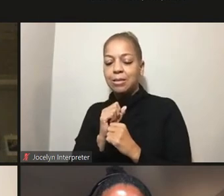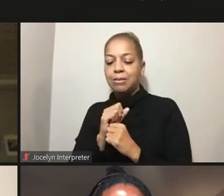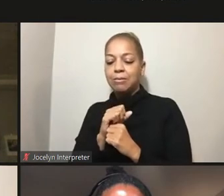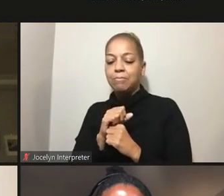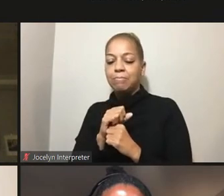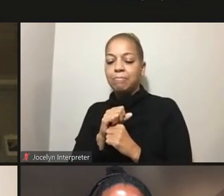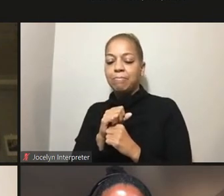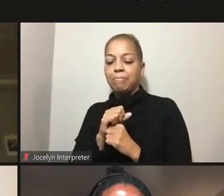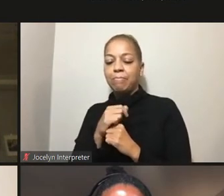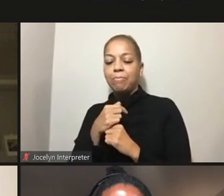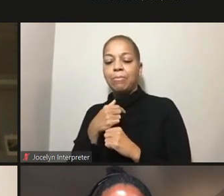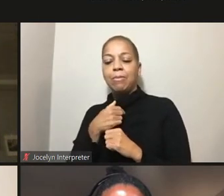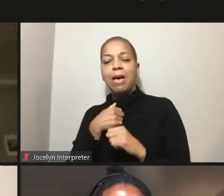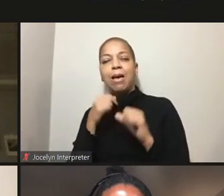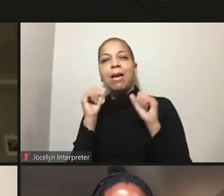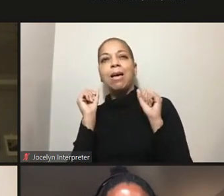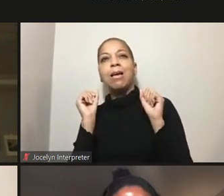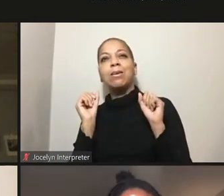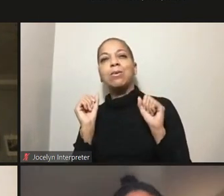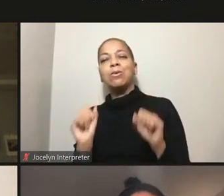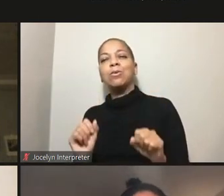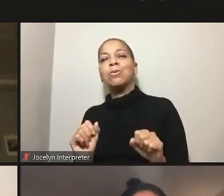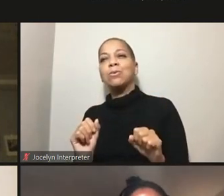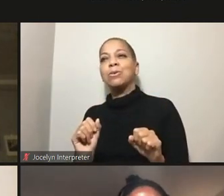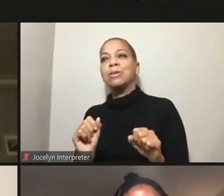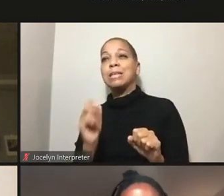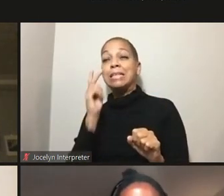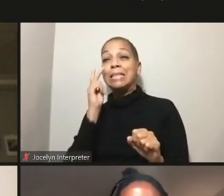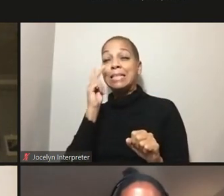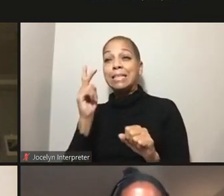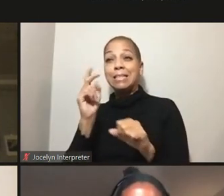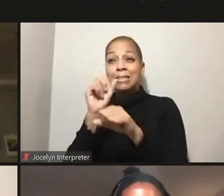where I could see work